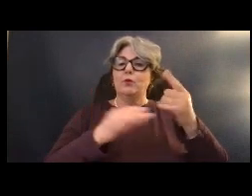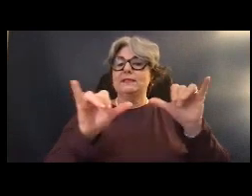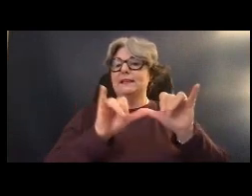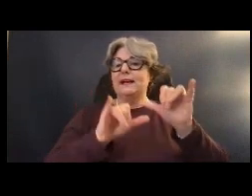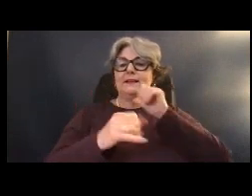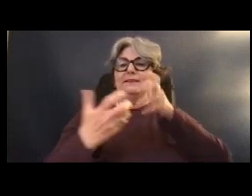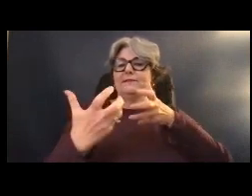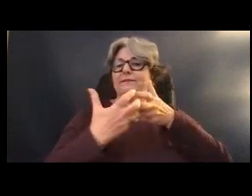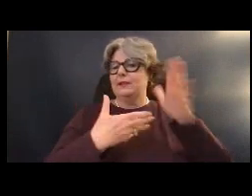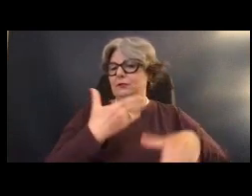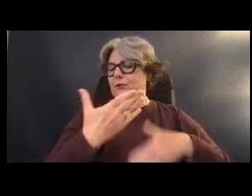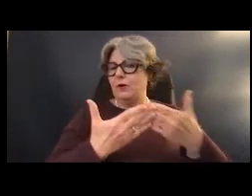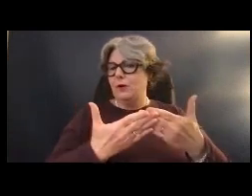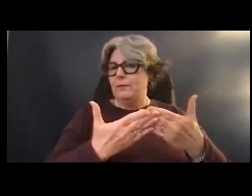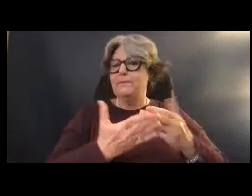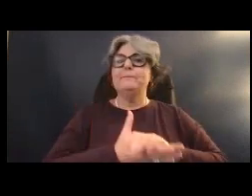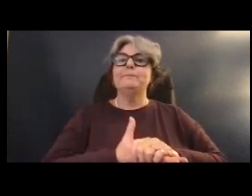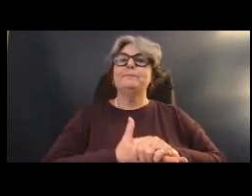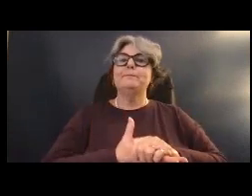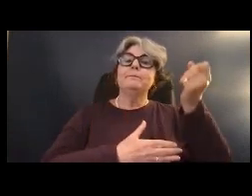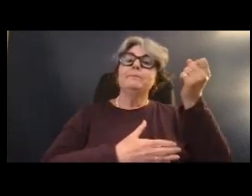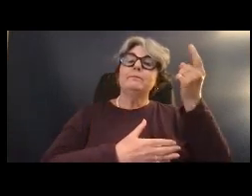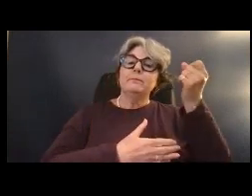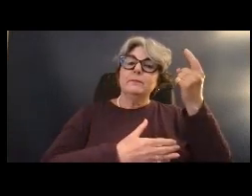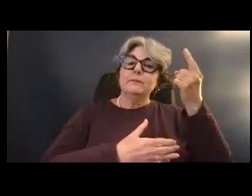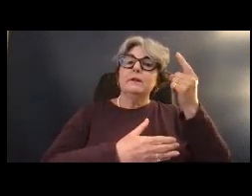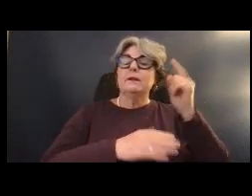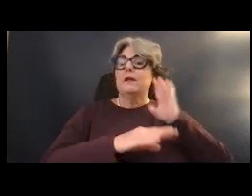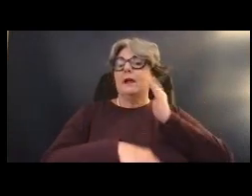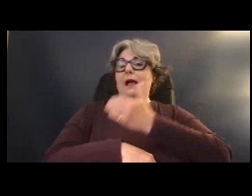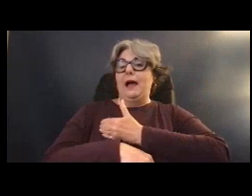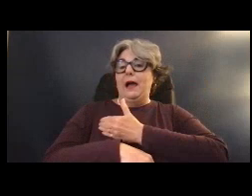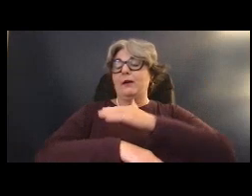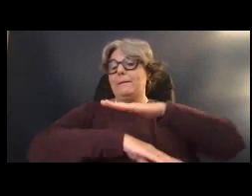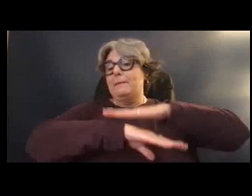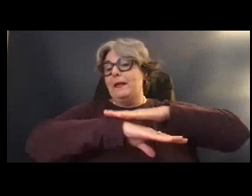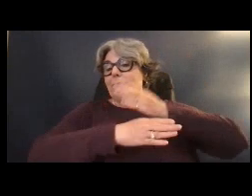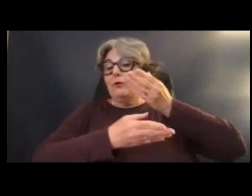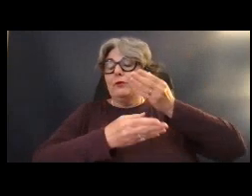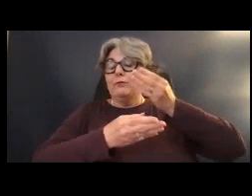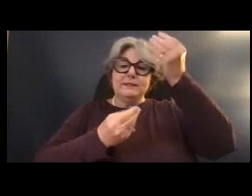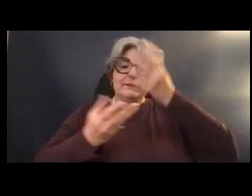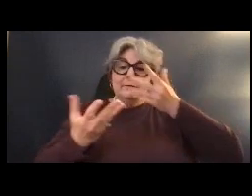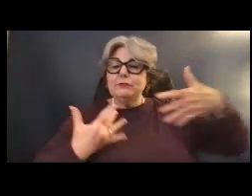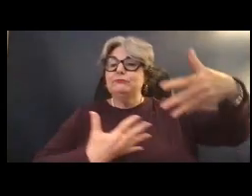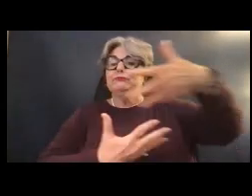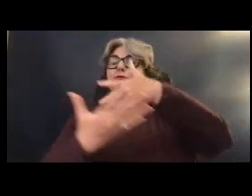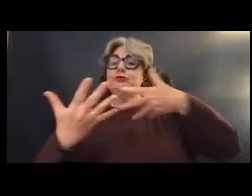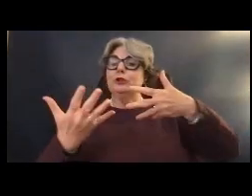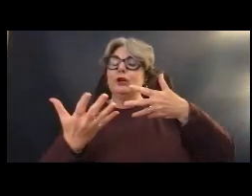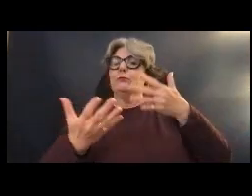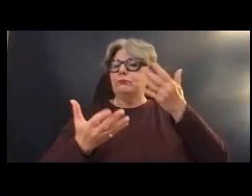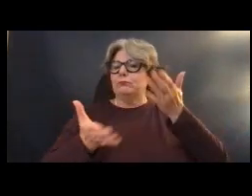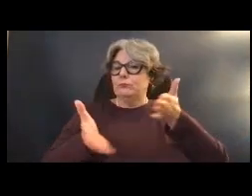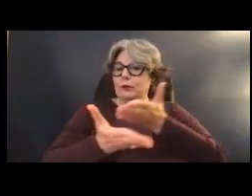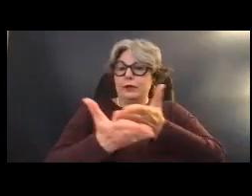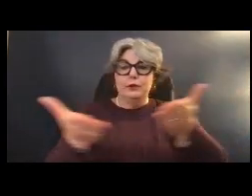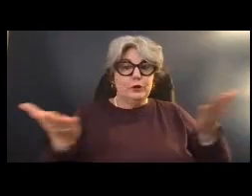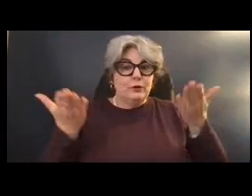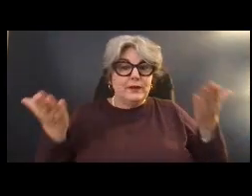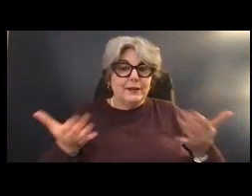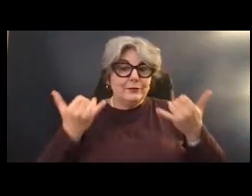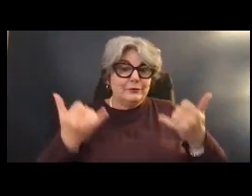all. So again, the coalition serves as a platform for sharing this information, and we encourage anyone on the call that